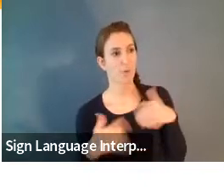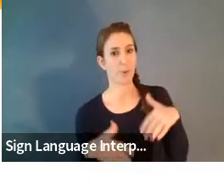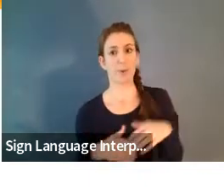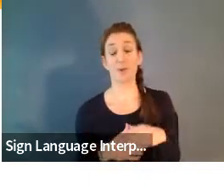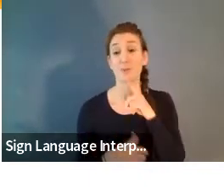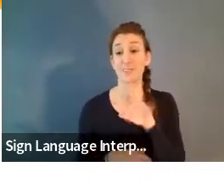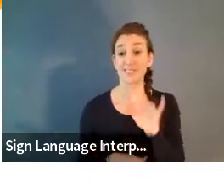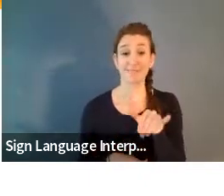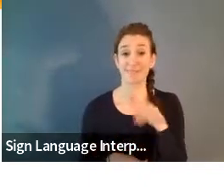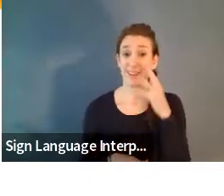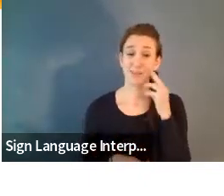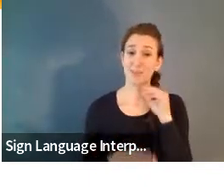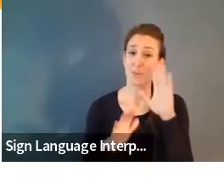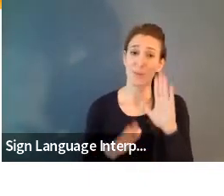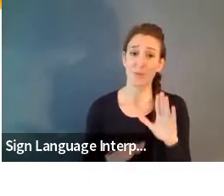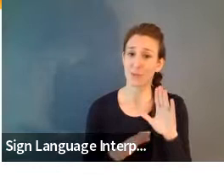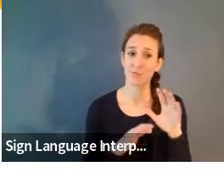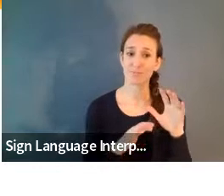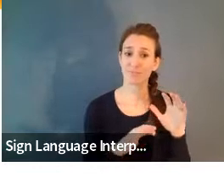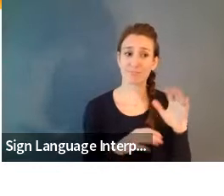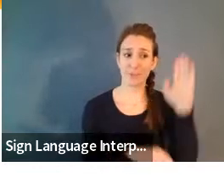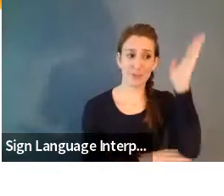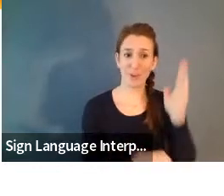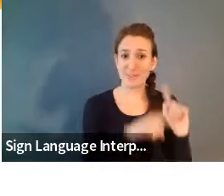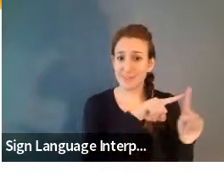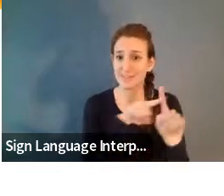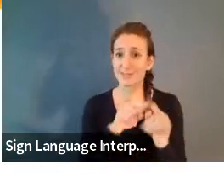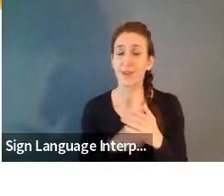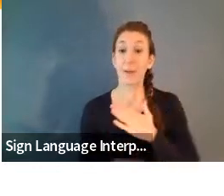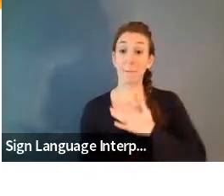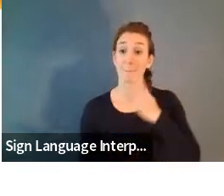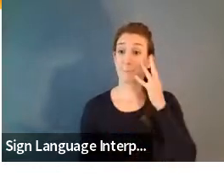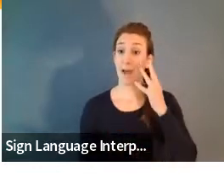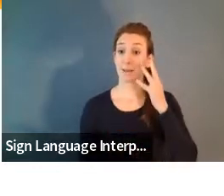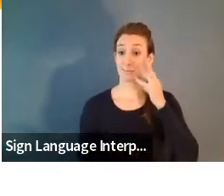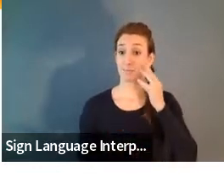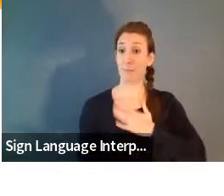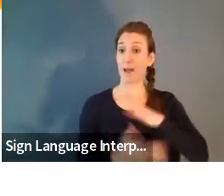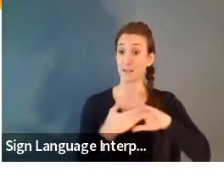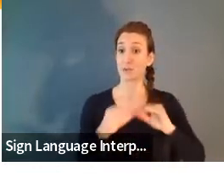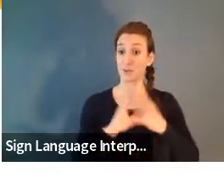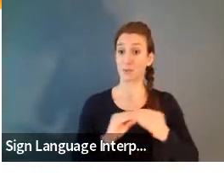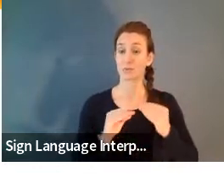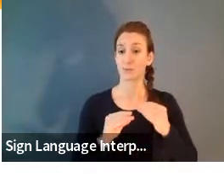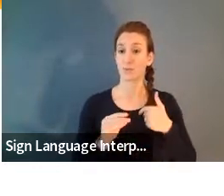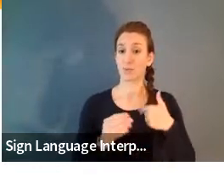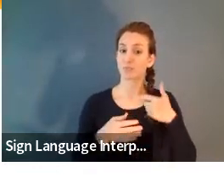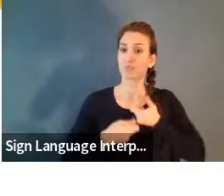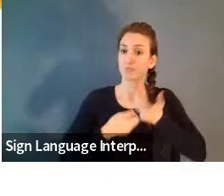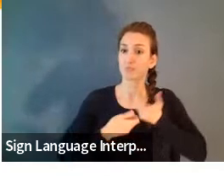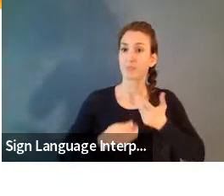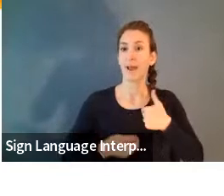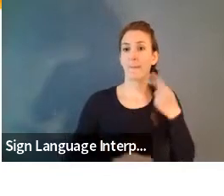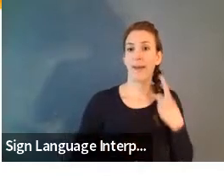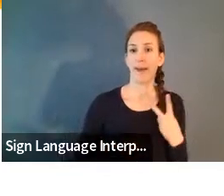and my story was able to be shared. I'm a double minority. I'm half Hispanic and Haitian American. So